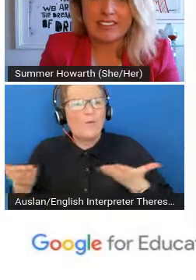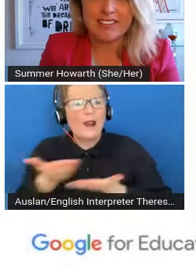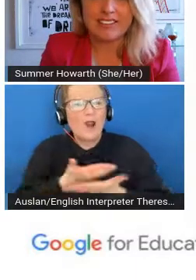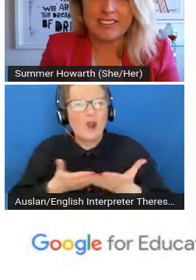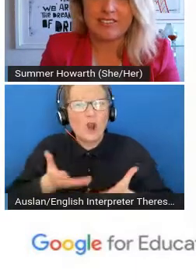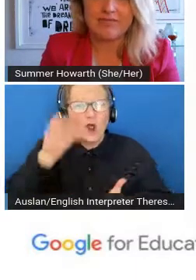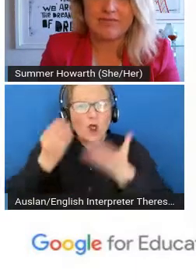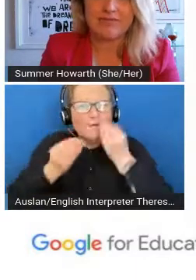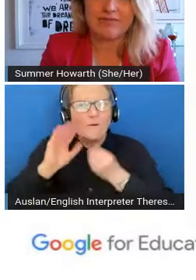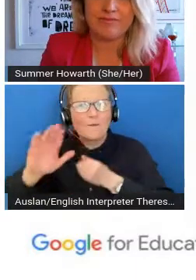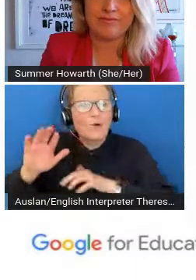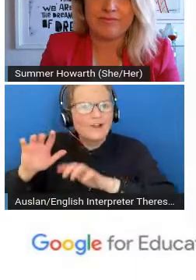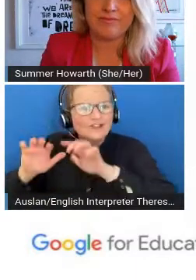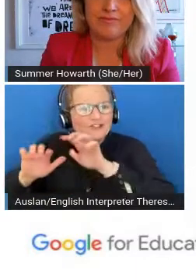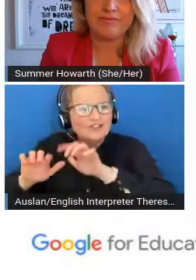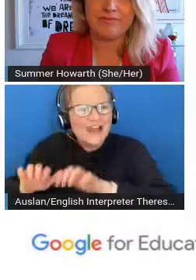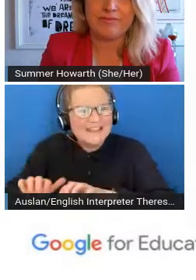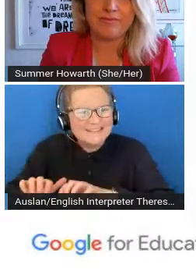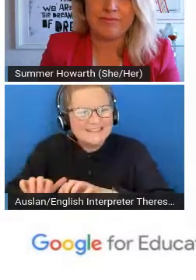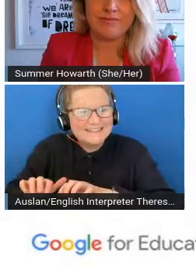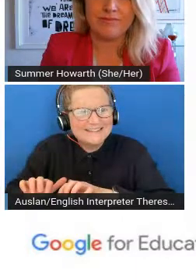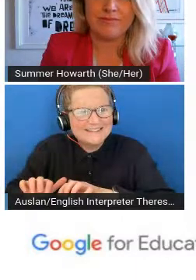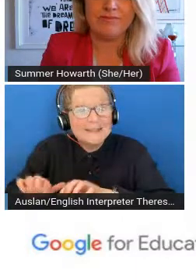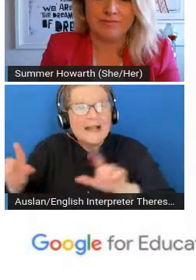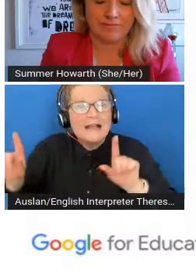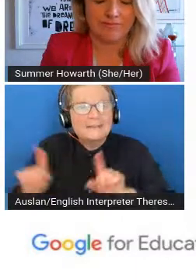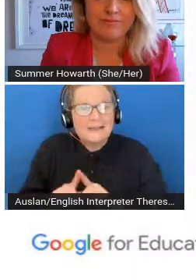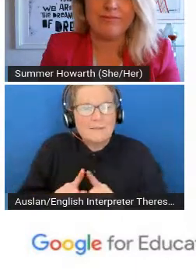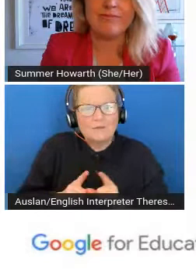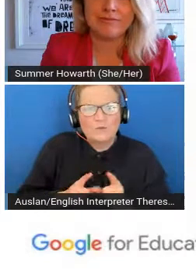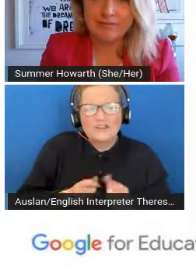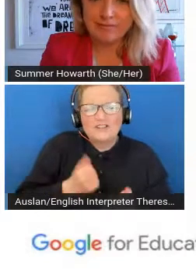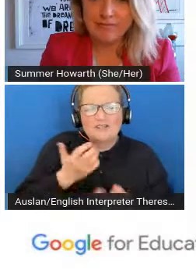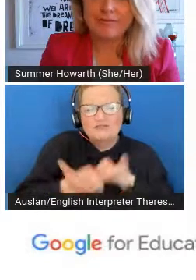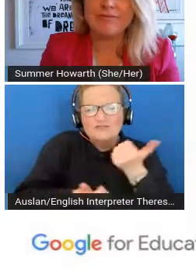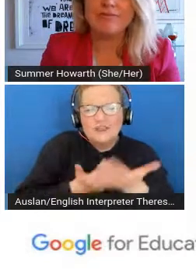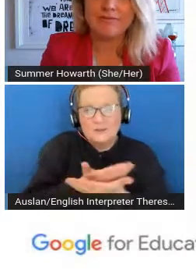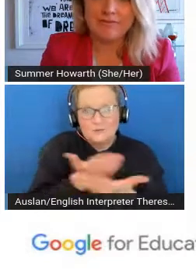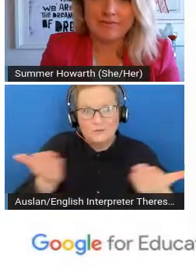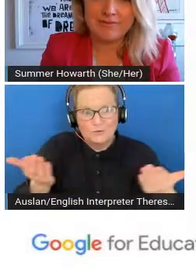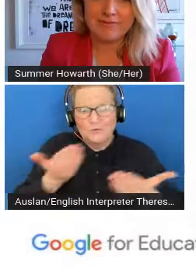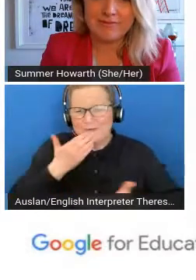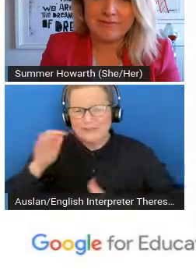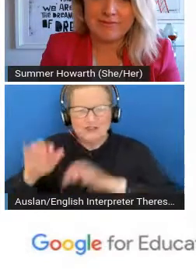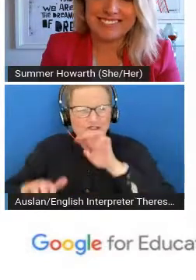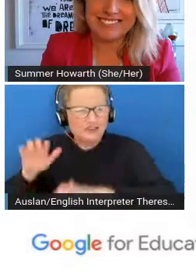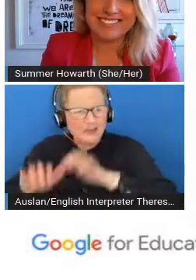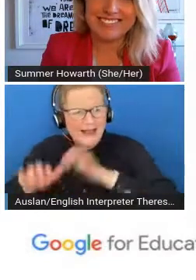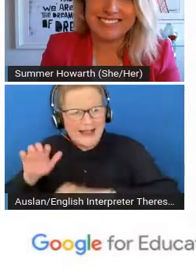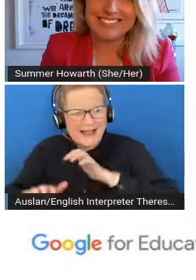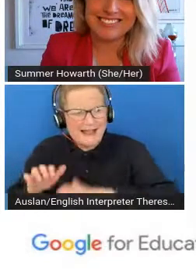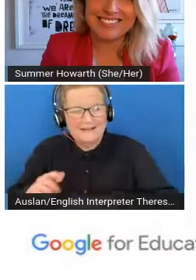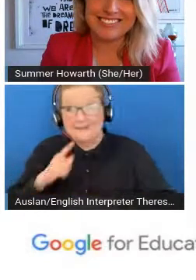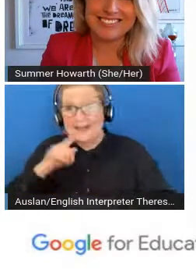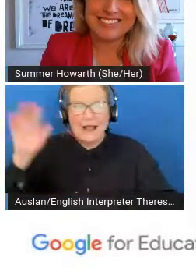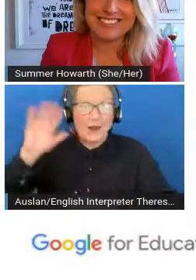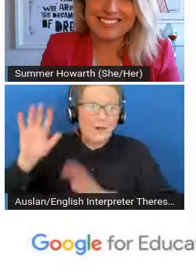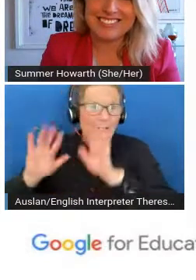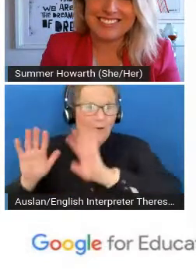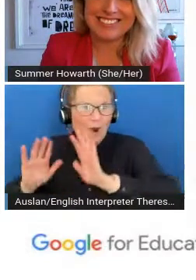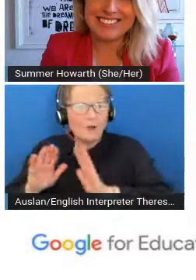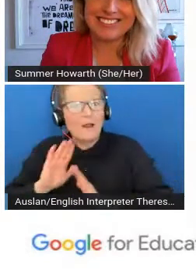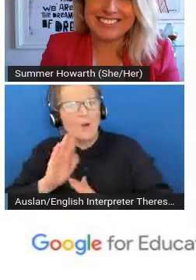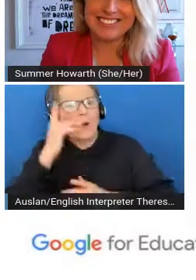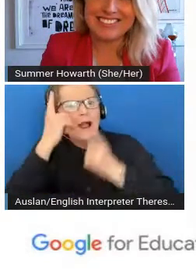as we share with you. So keep in the chat, say, please do all of the saying hellos, but also share